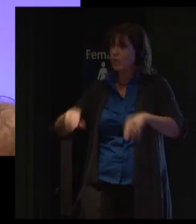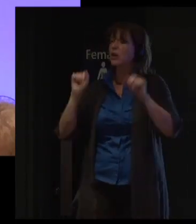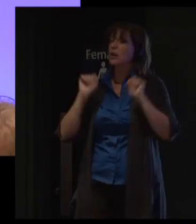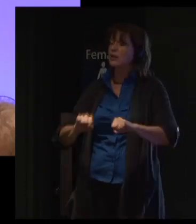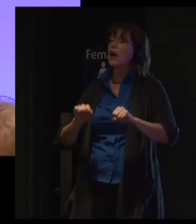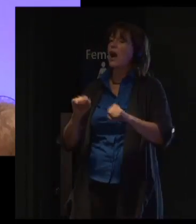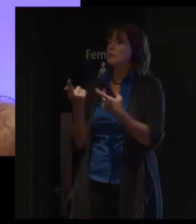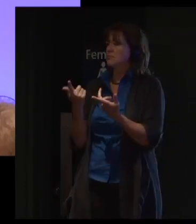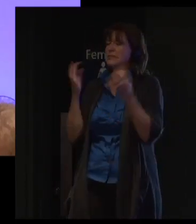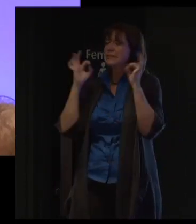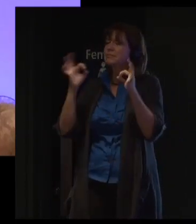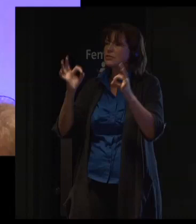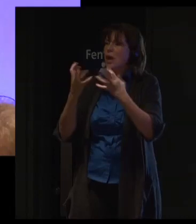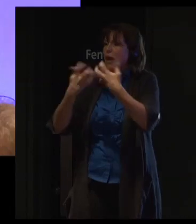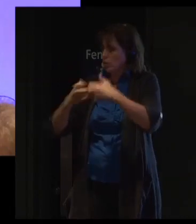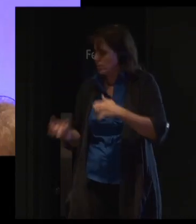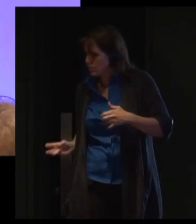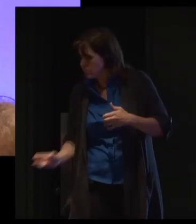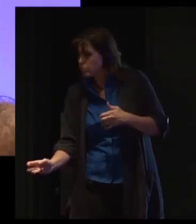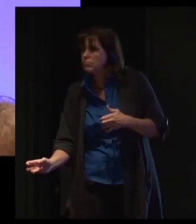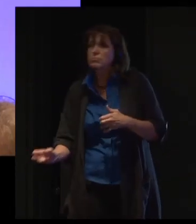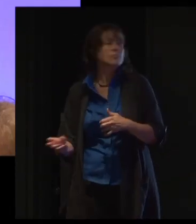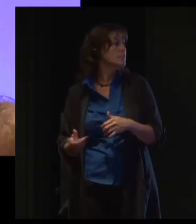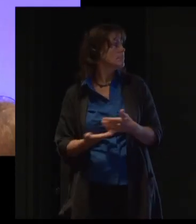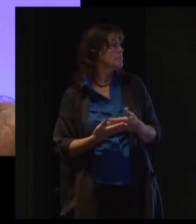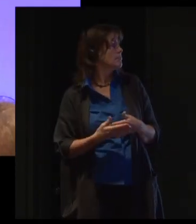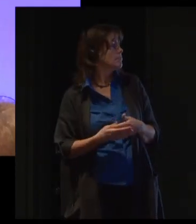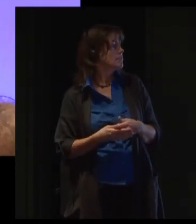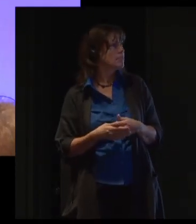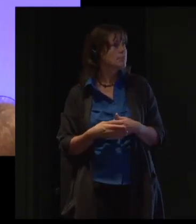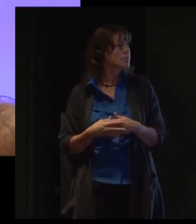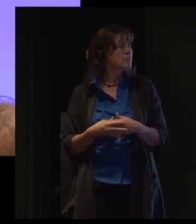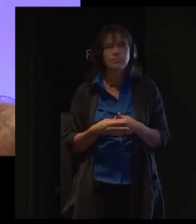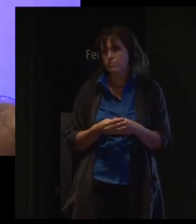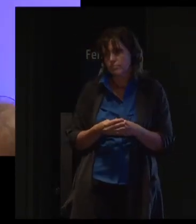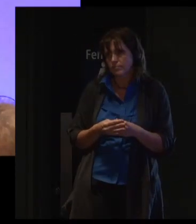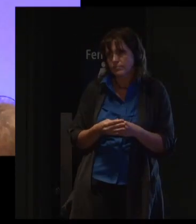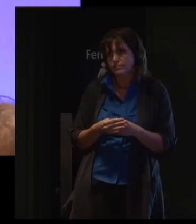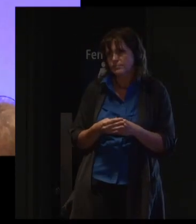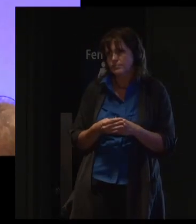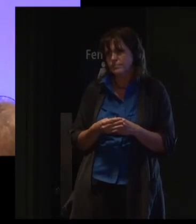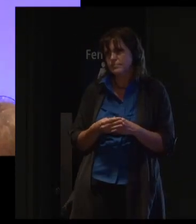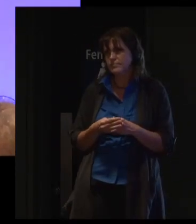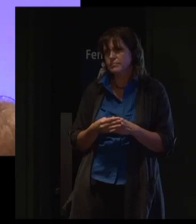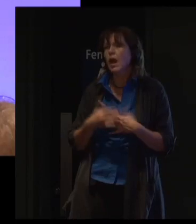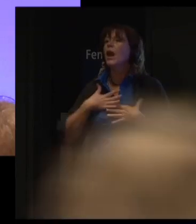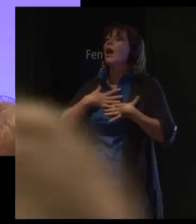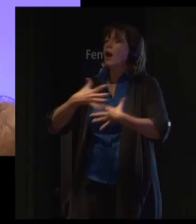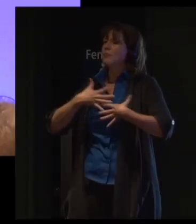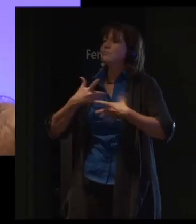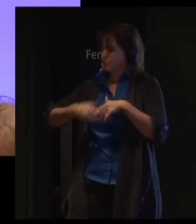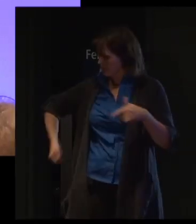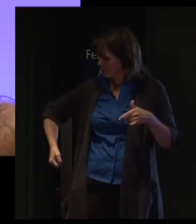special equipment, for example, respiratory machines, and gives also